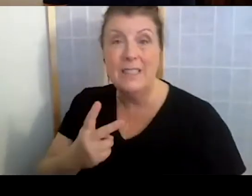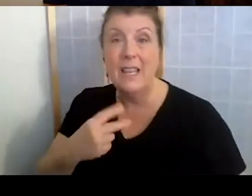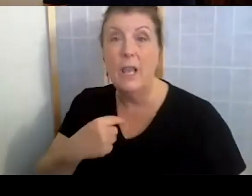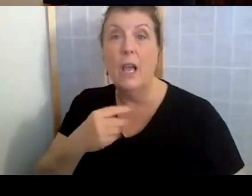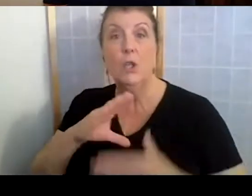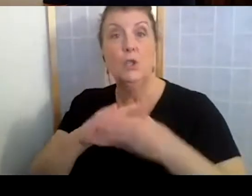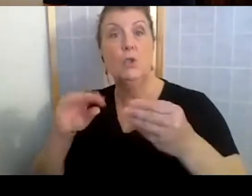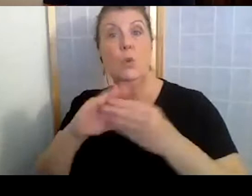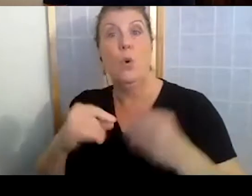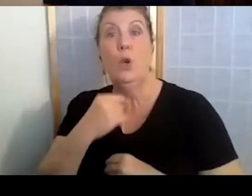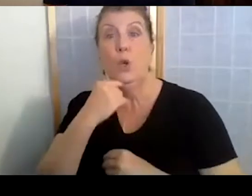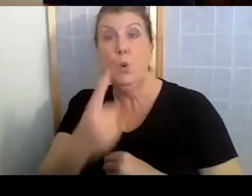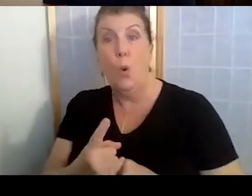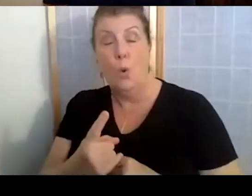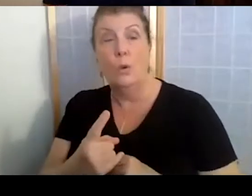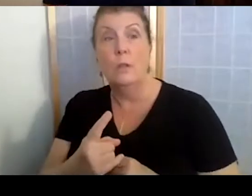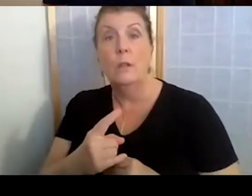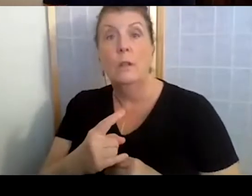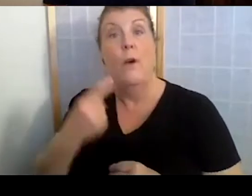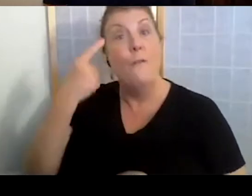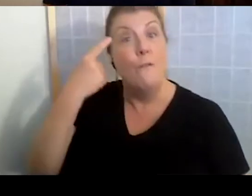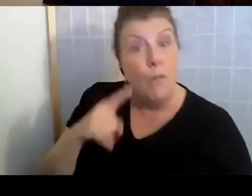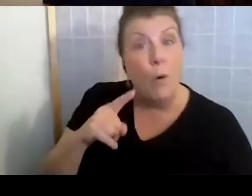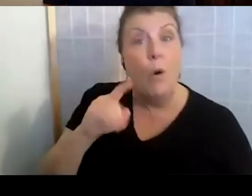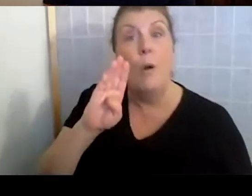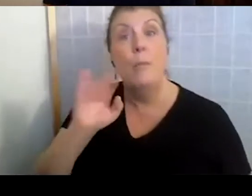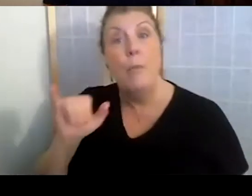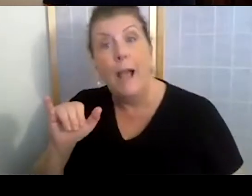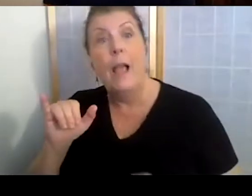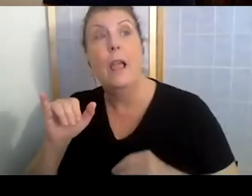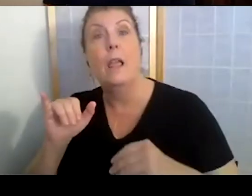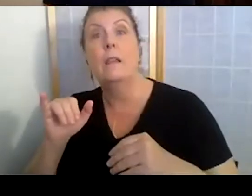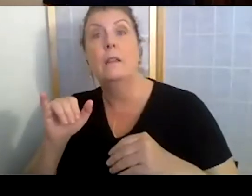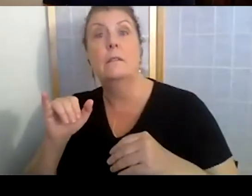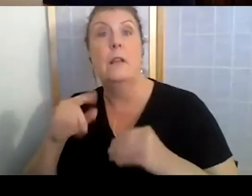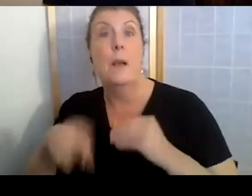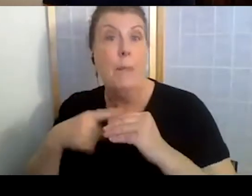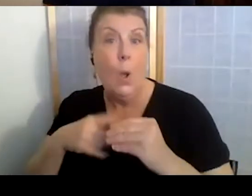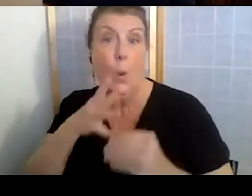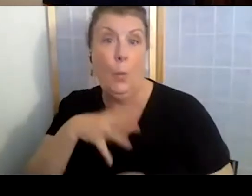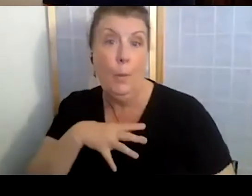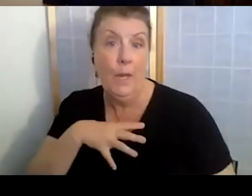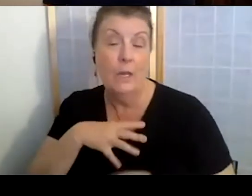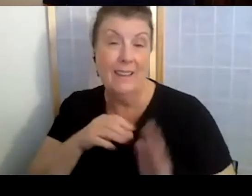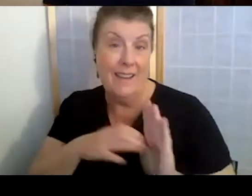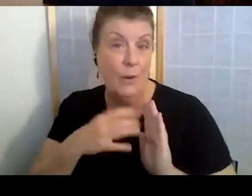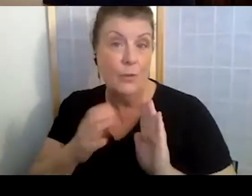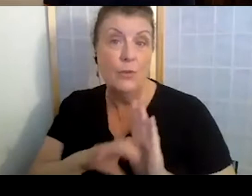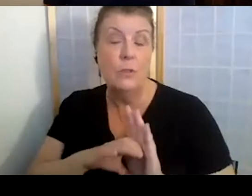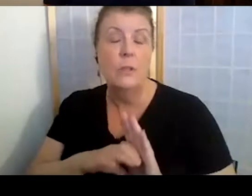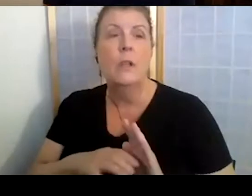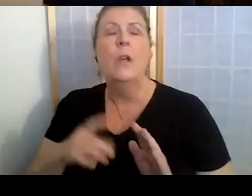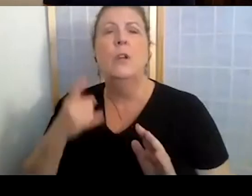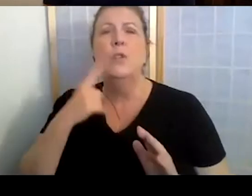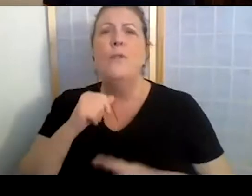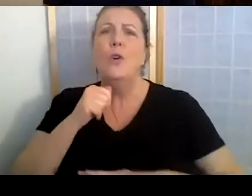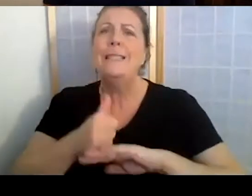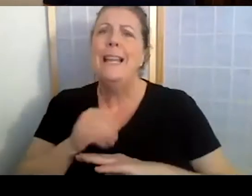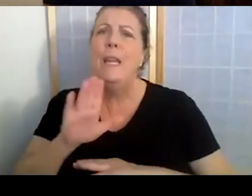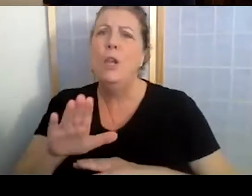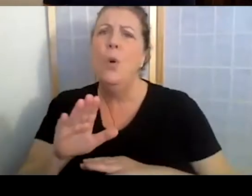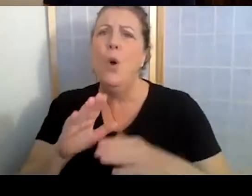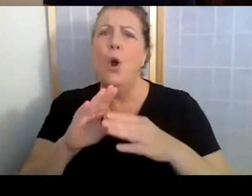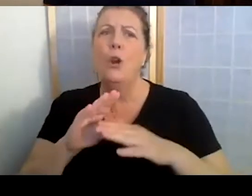but through women characters. And did you, in terms of setting the narrative, did you find that was